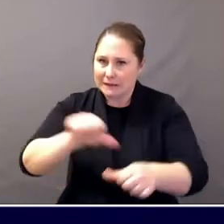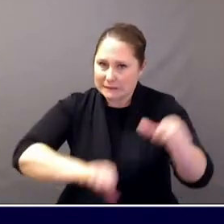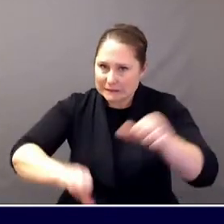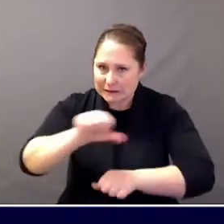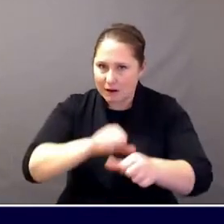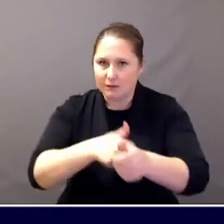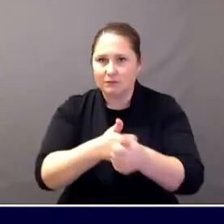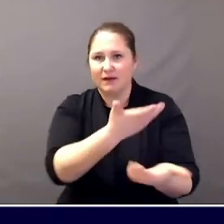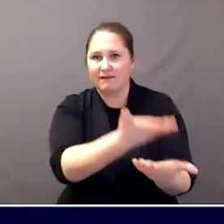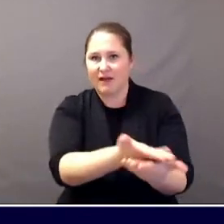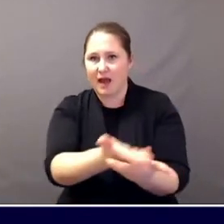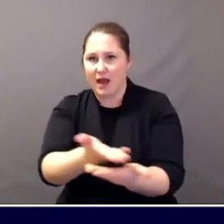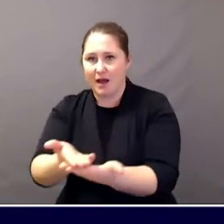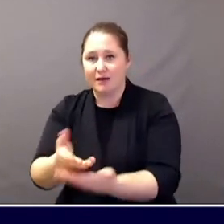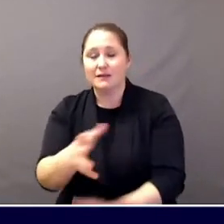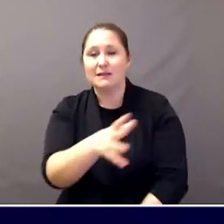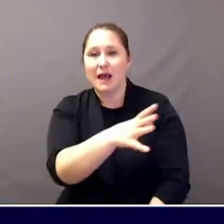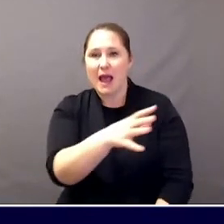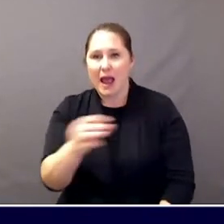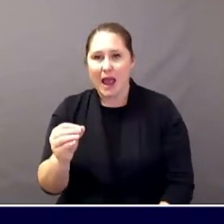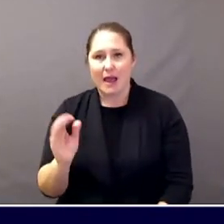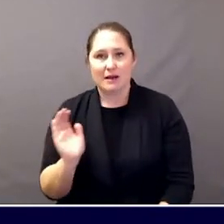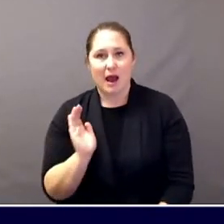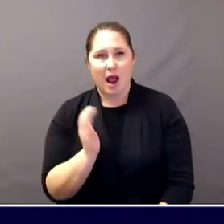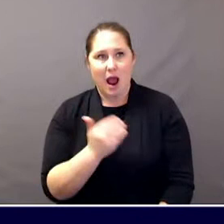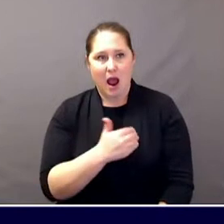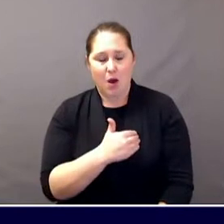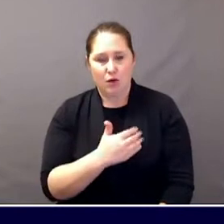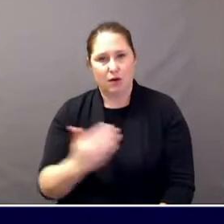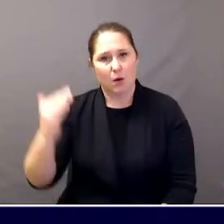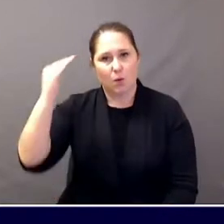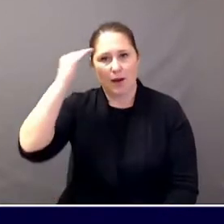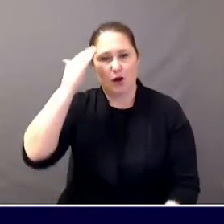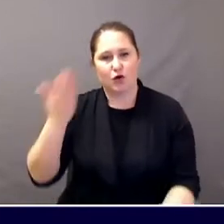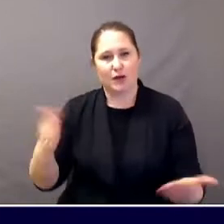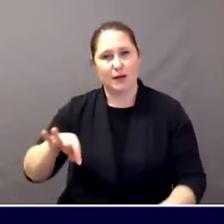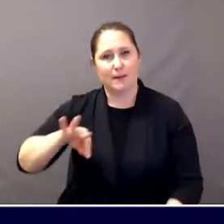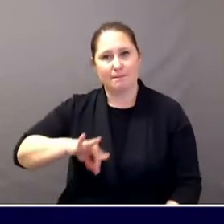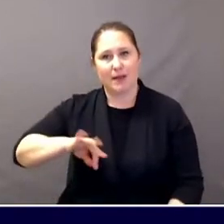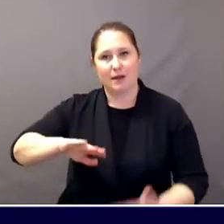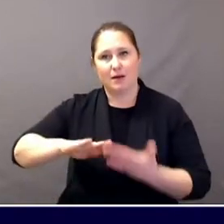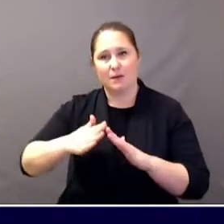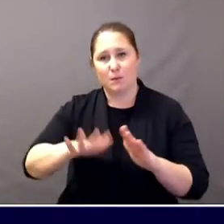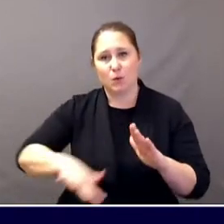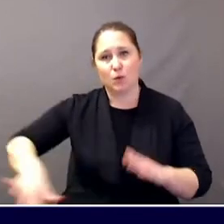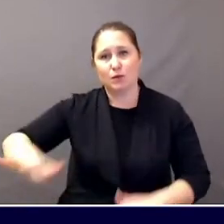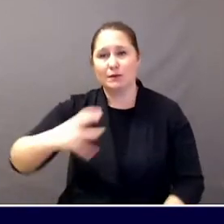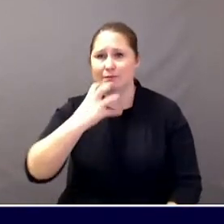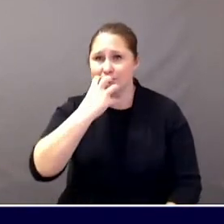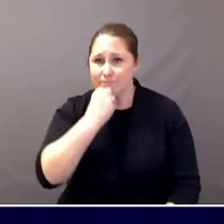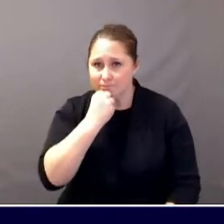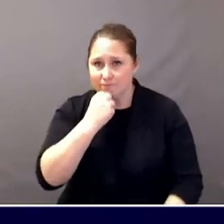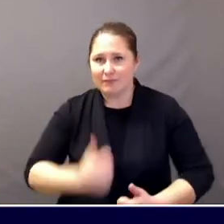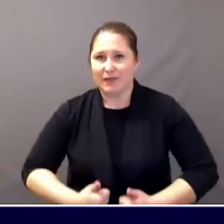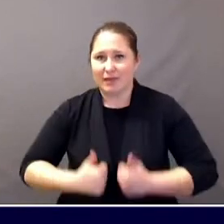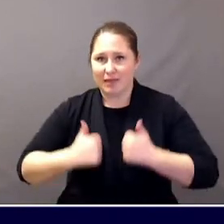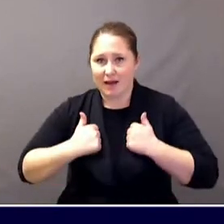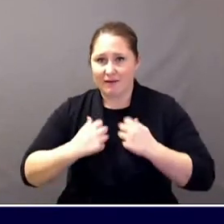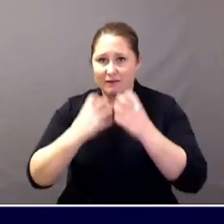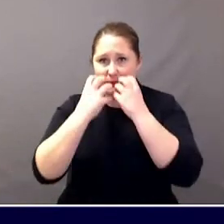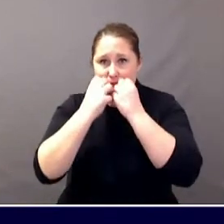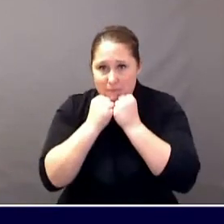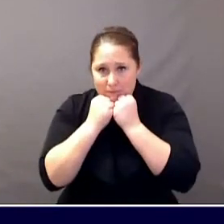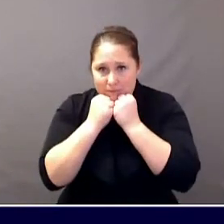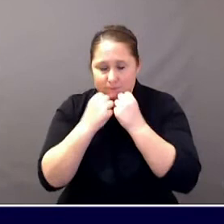but also based on the conscience of a community like Maine's, which does value life and health more than above anything